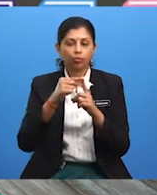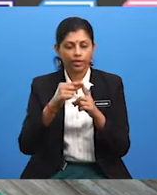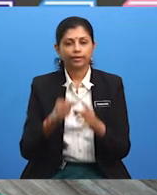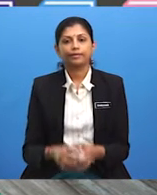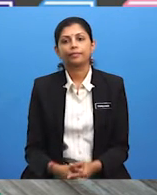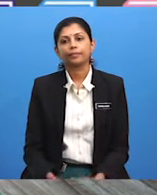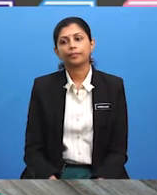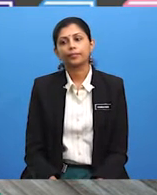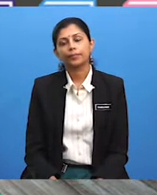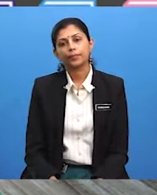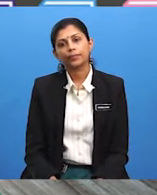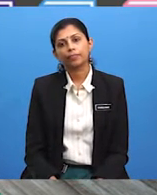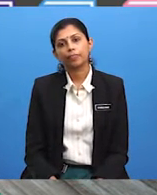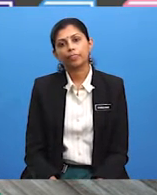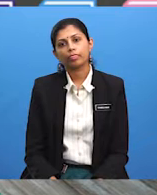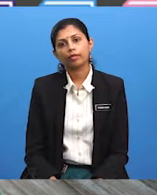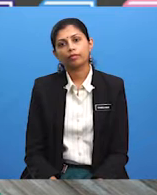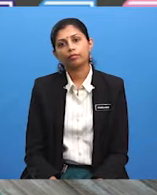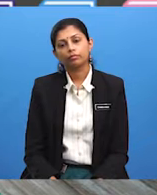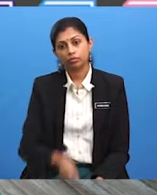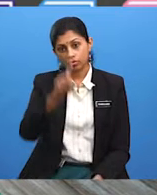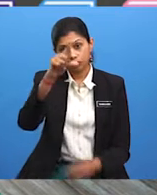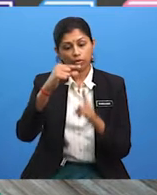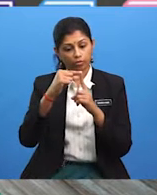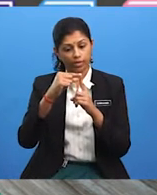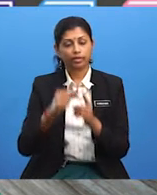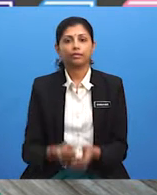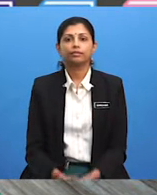is a hyphenated word. It is counted as one word.